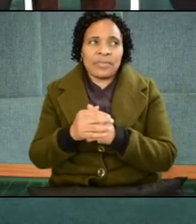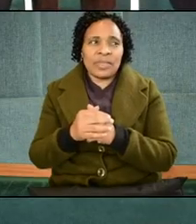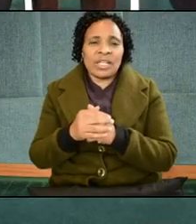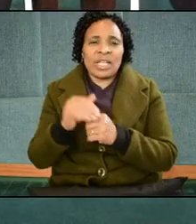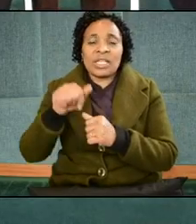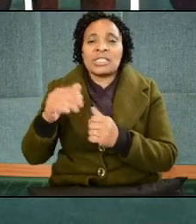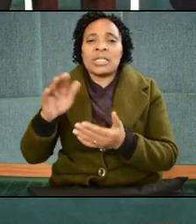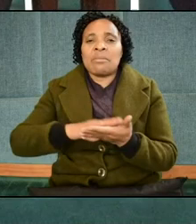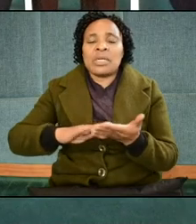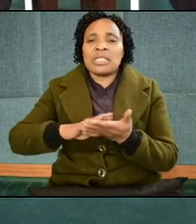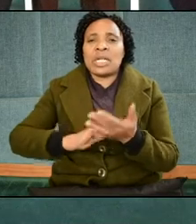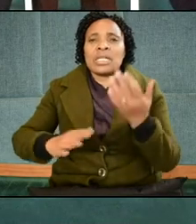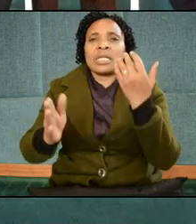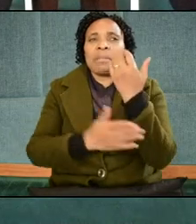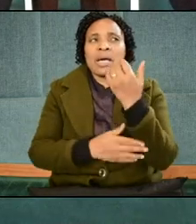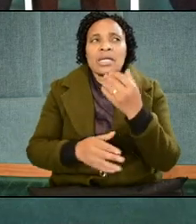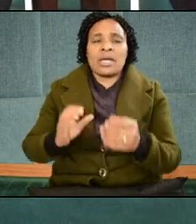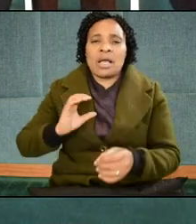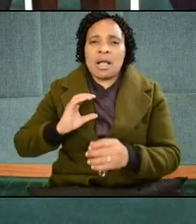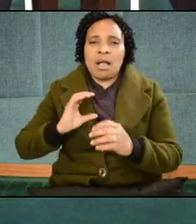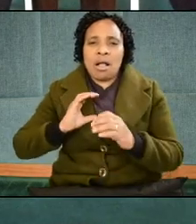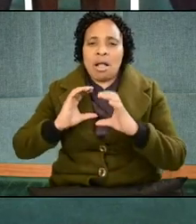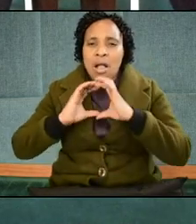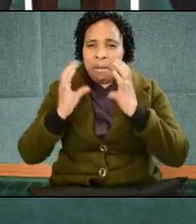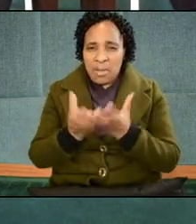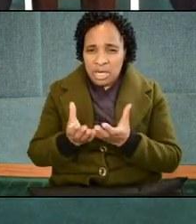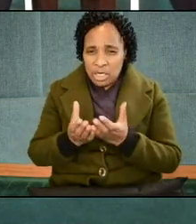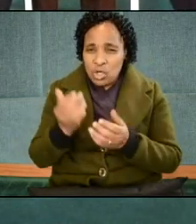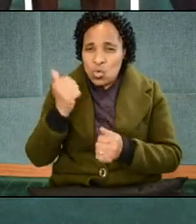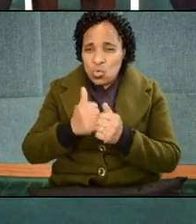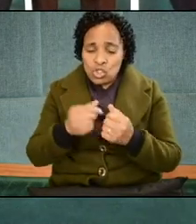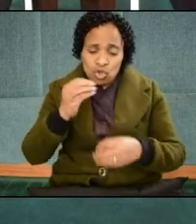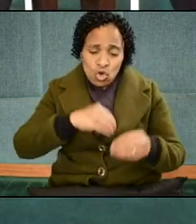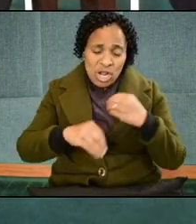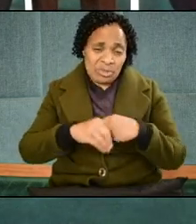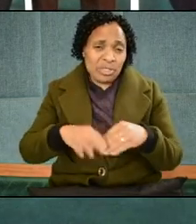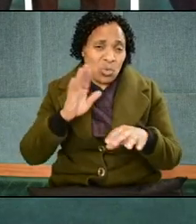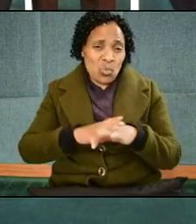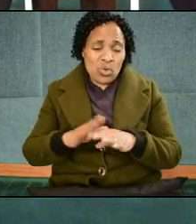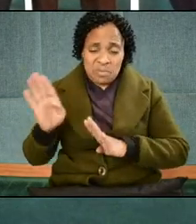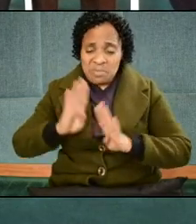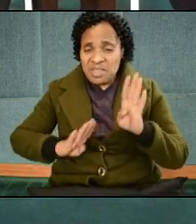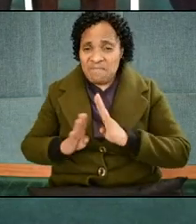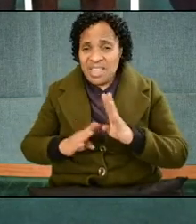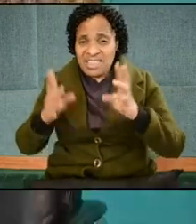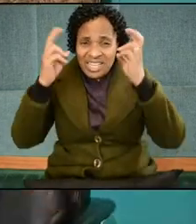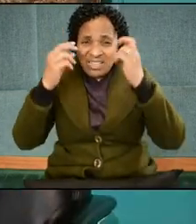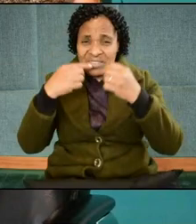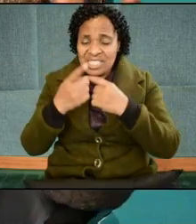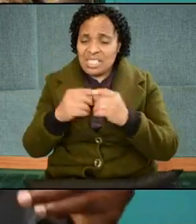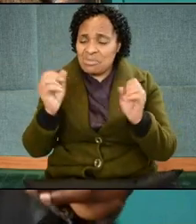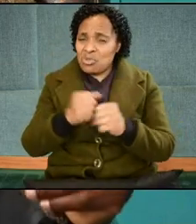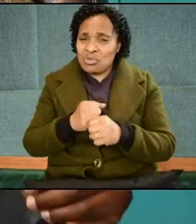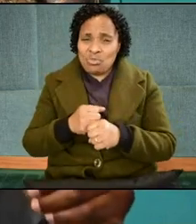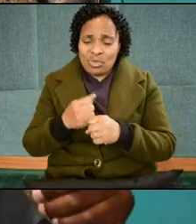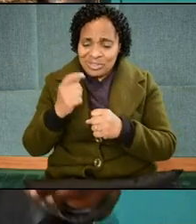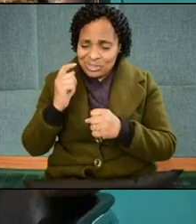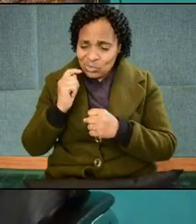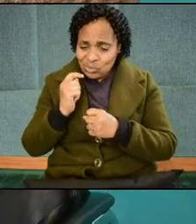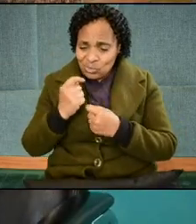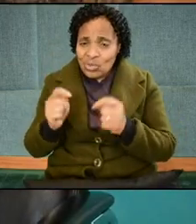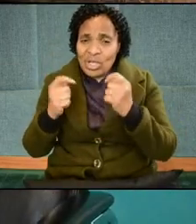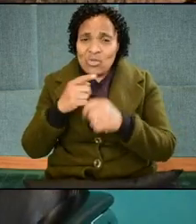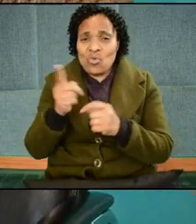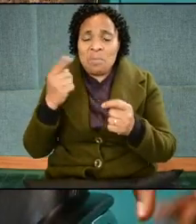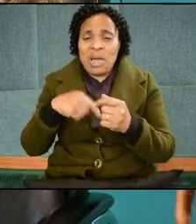is basically bad company corrupts good morals. Mm-hmm. Yeah. The devil, when he sees he cannot tempt you by your own self,